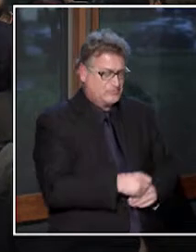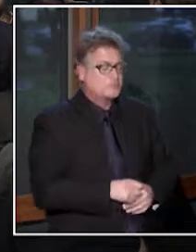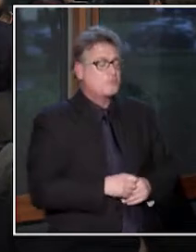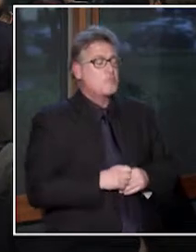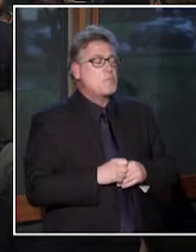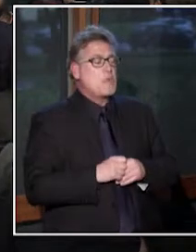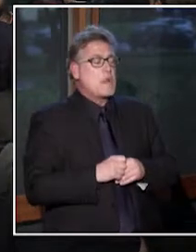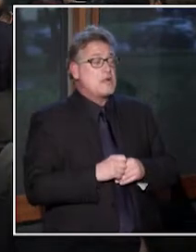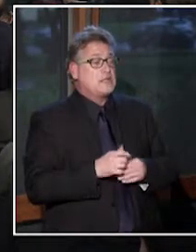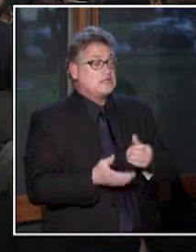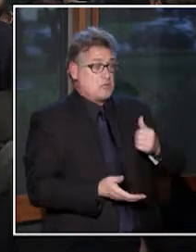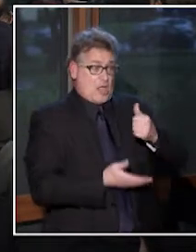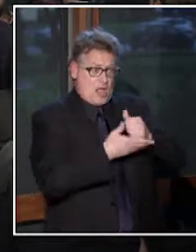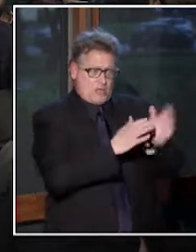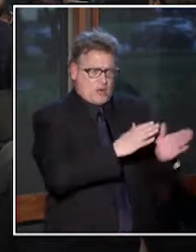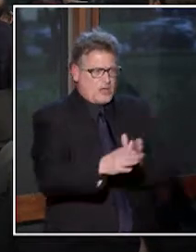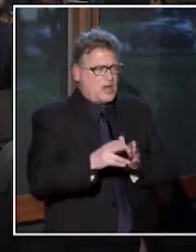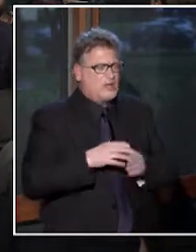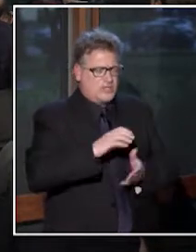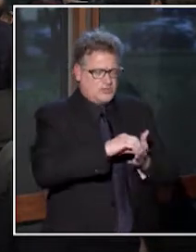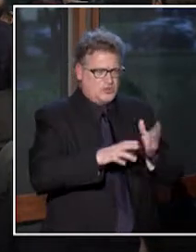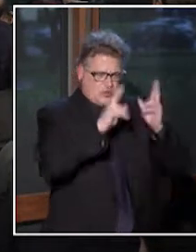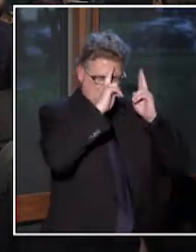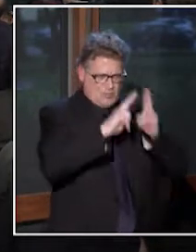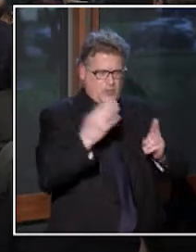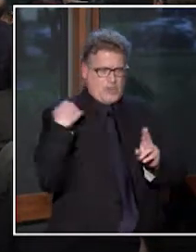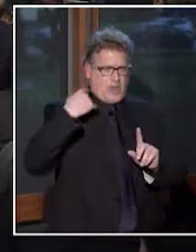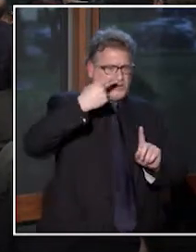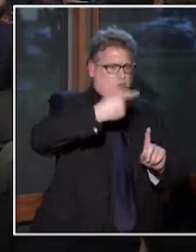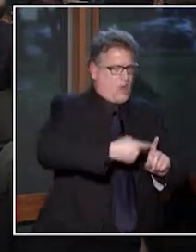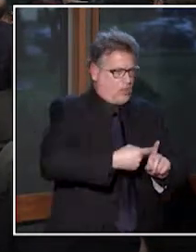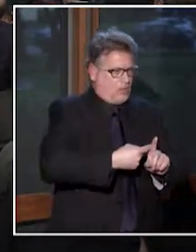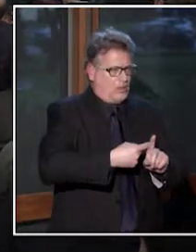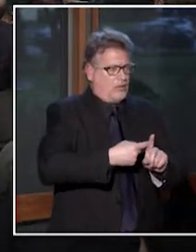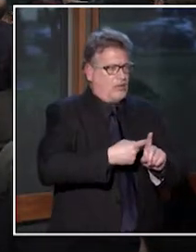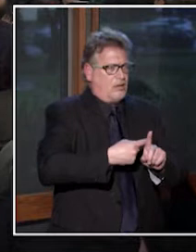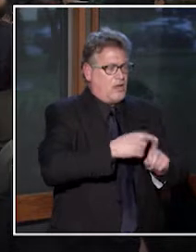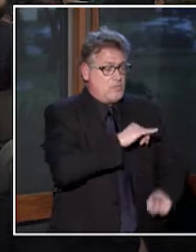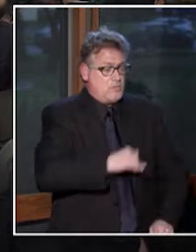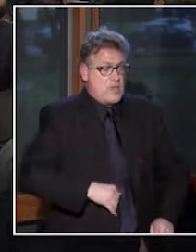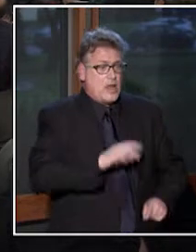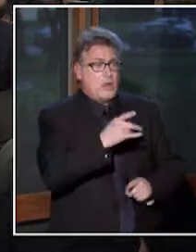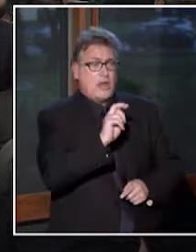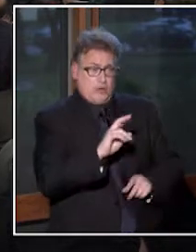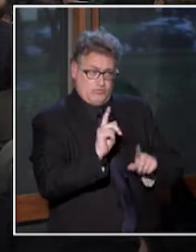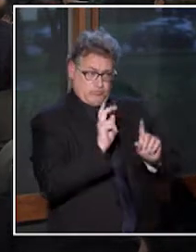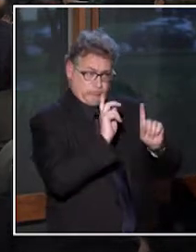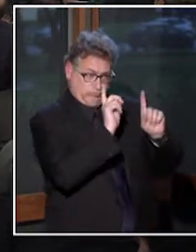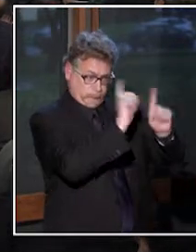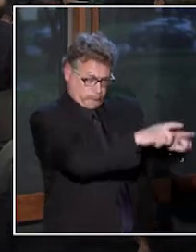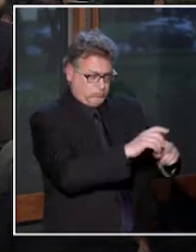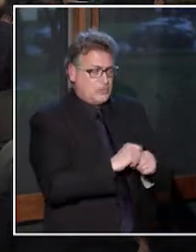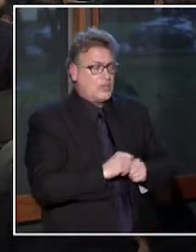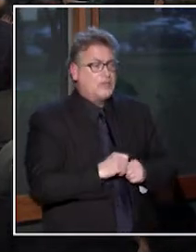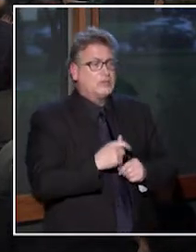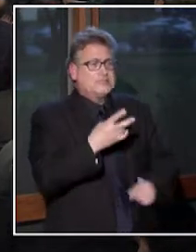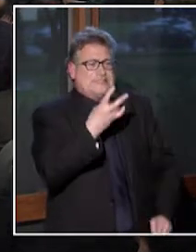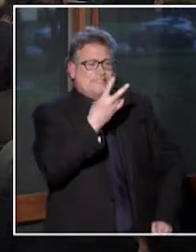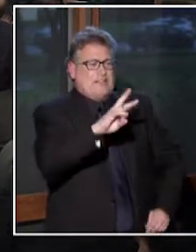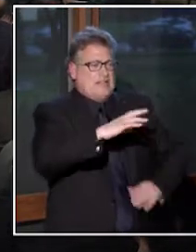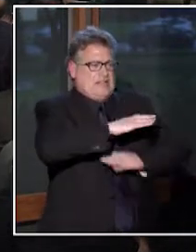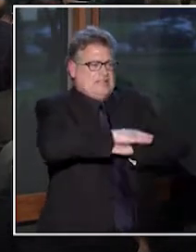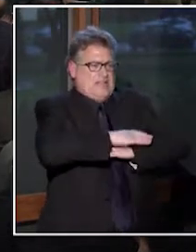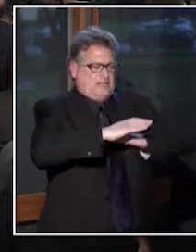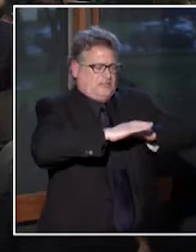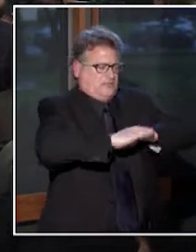that helped organize a student tribute last month, which Mayor Wheeler attended. The tribute involved 17 desks lined up with the